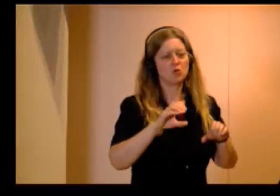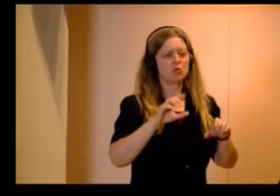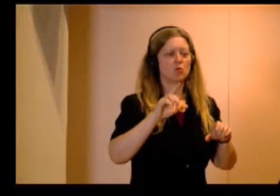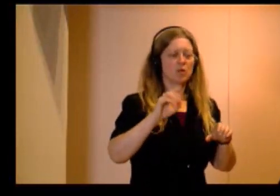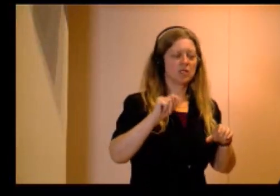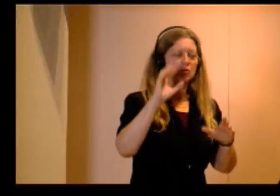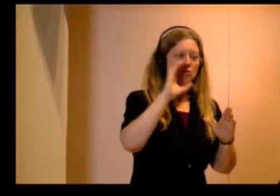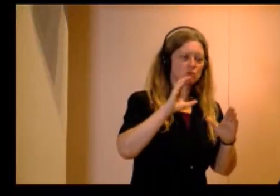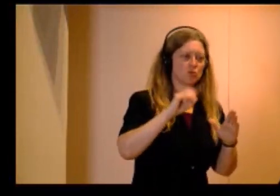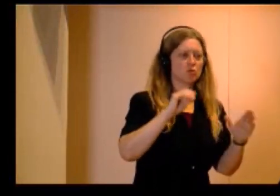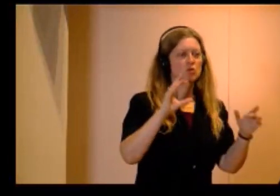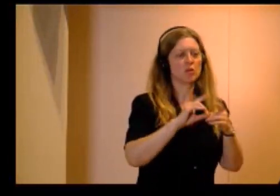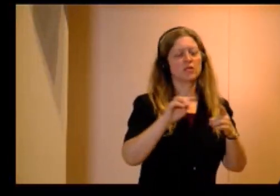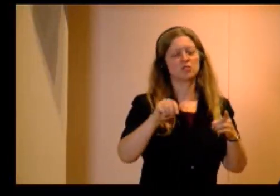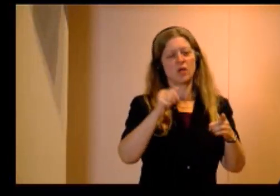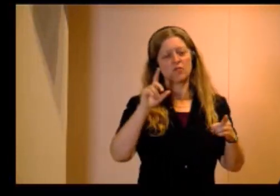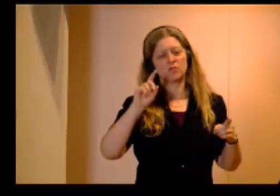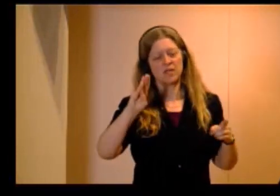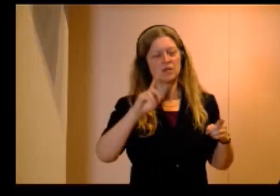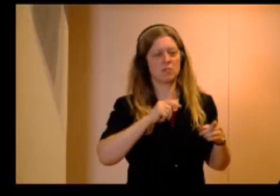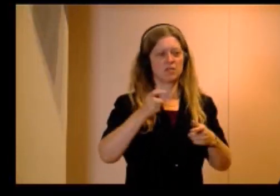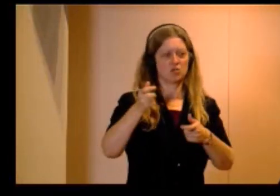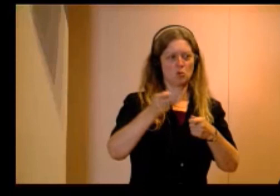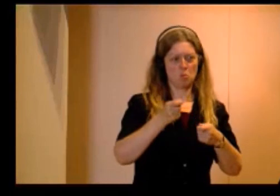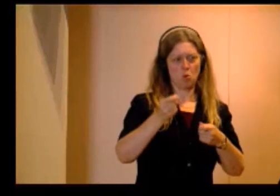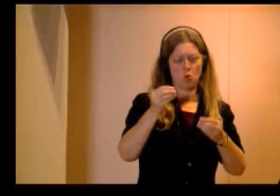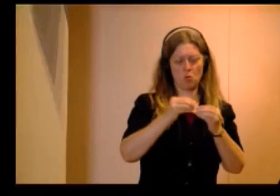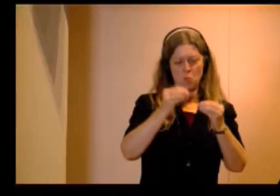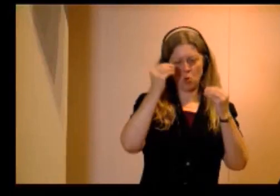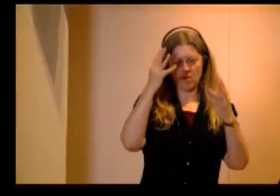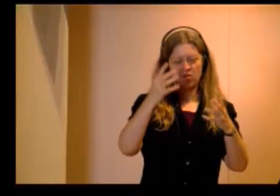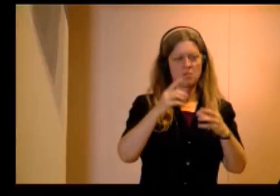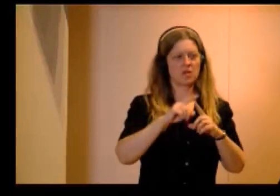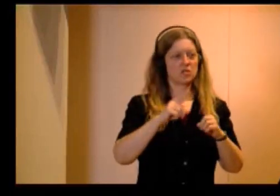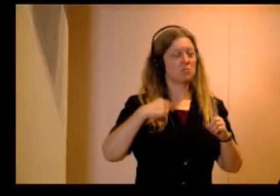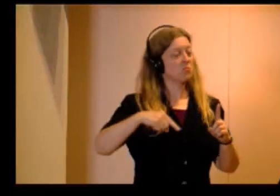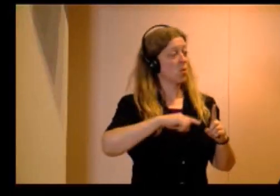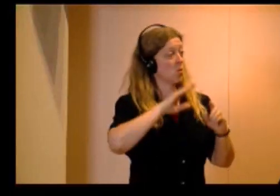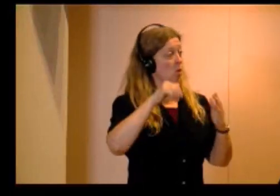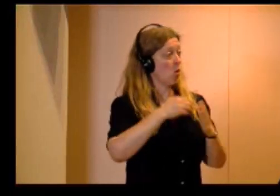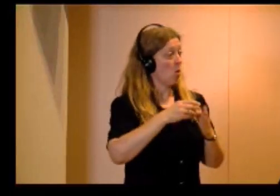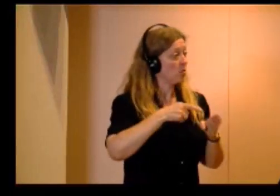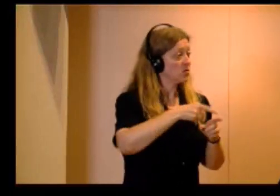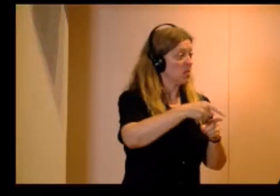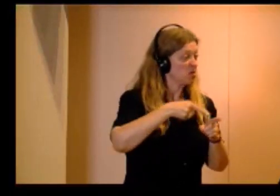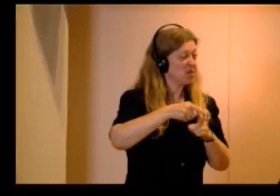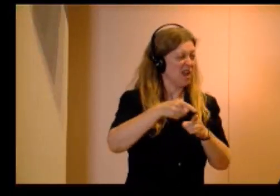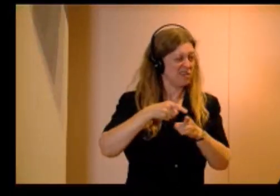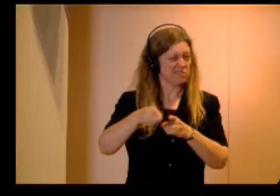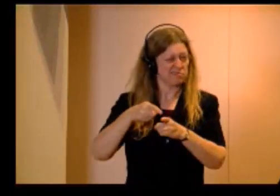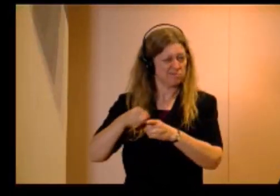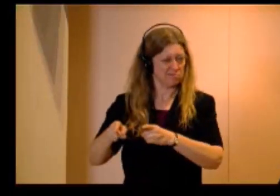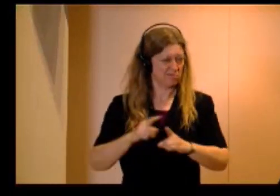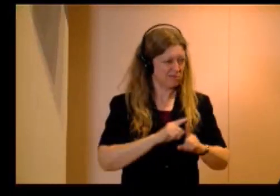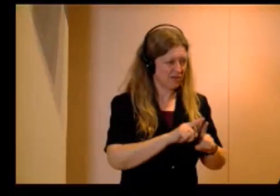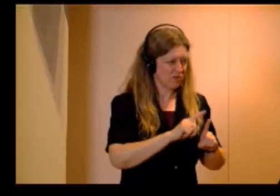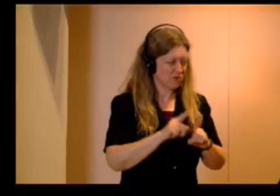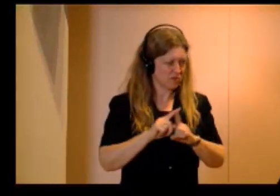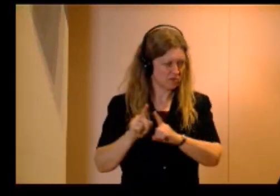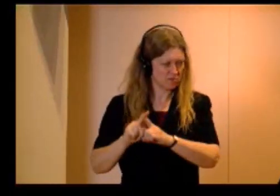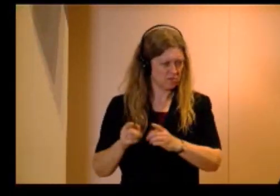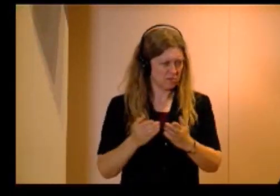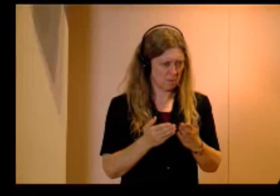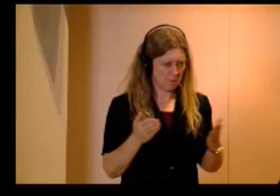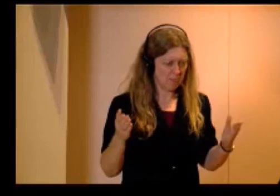And I think since we all specialize in different things, that seems to me to be the best way forward, is to strengthen those ways of kind